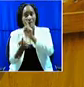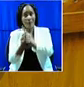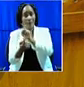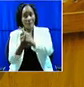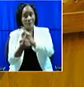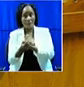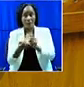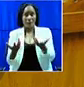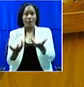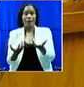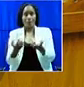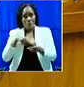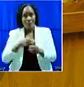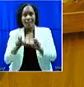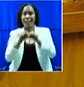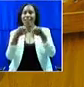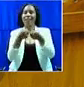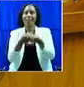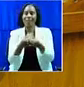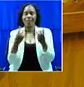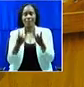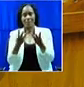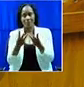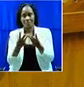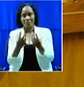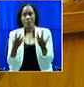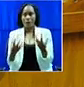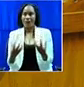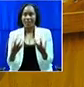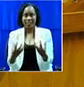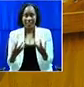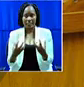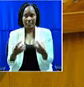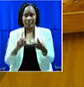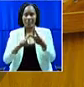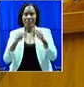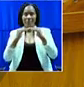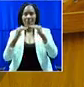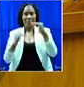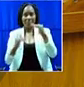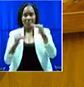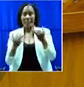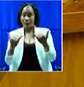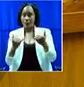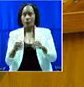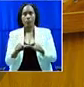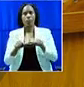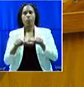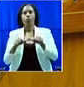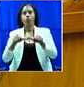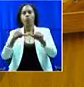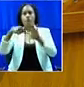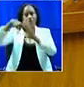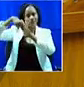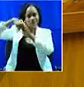people. Poverty and inequality have continued to deepen, threatening